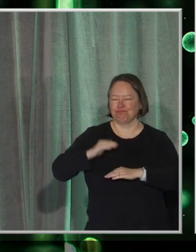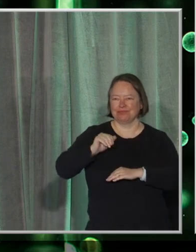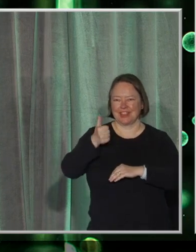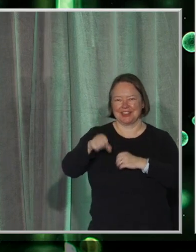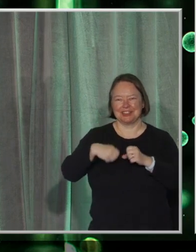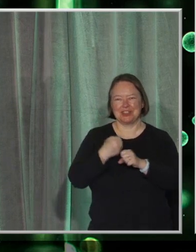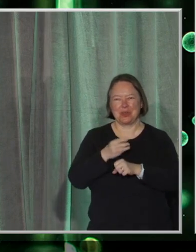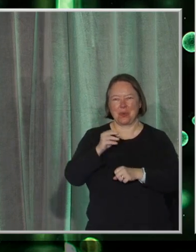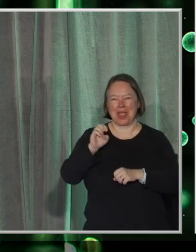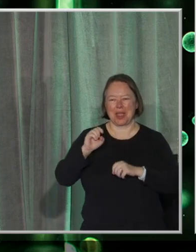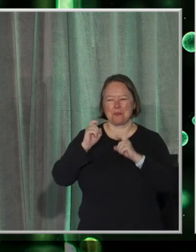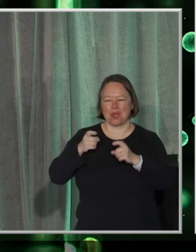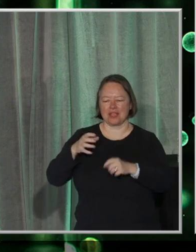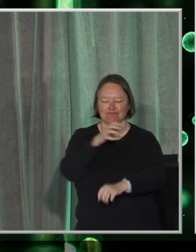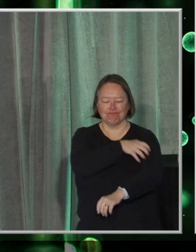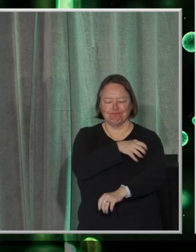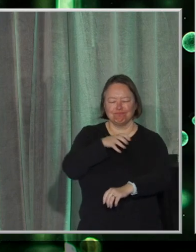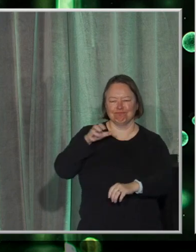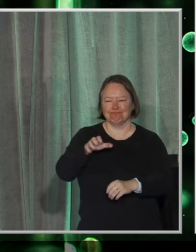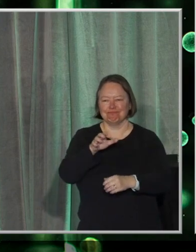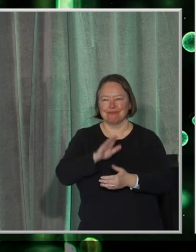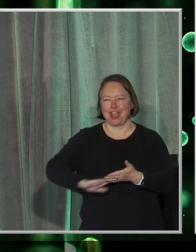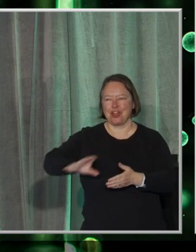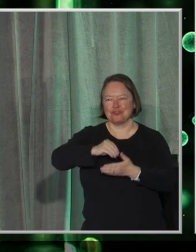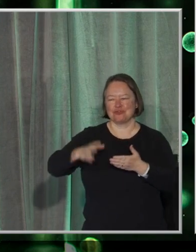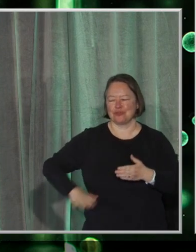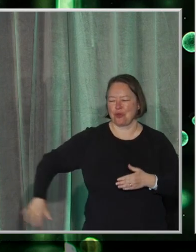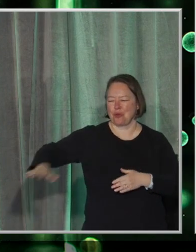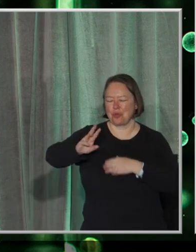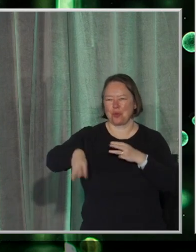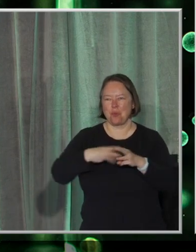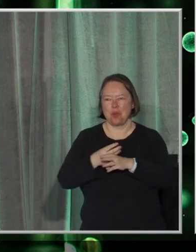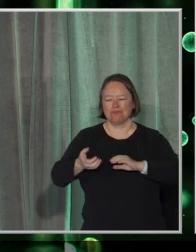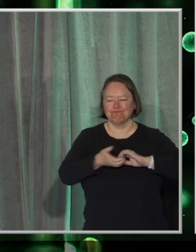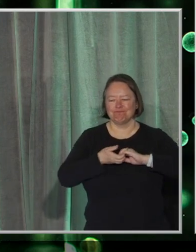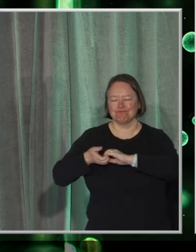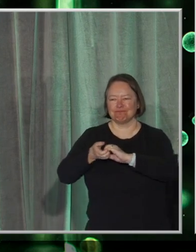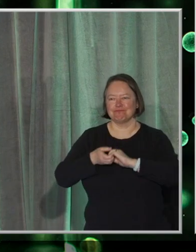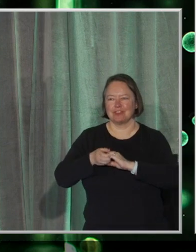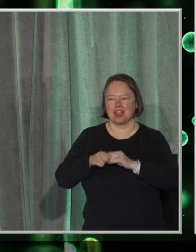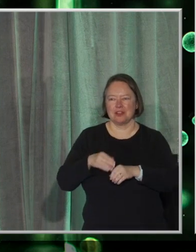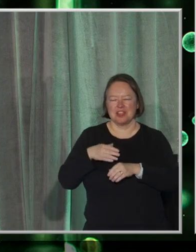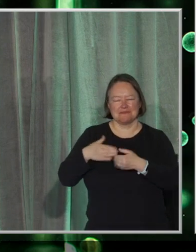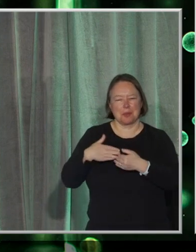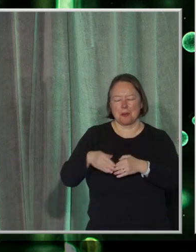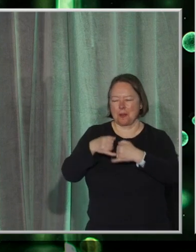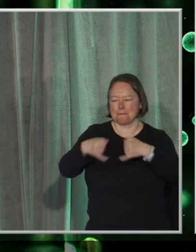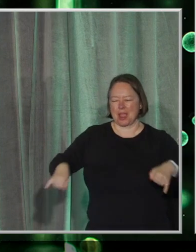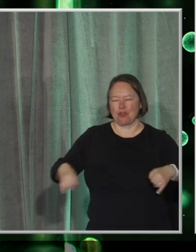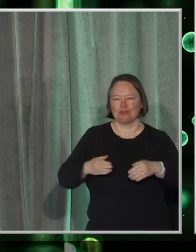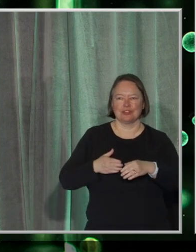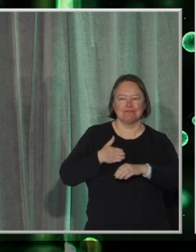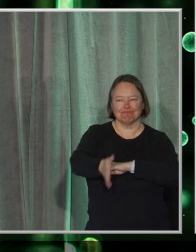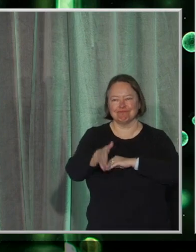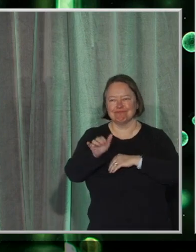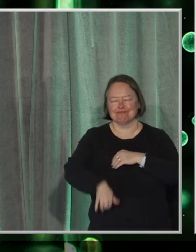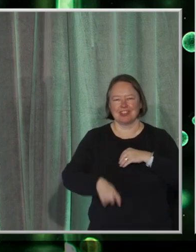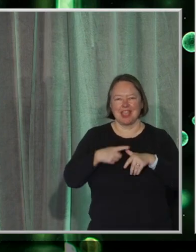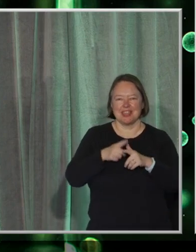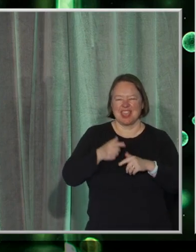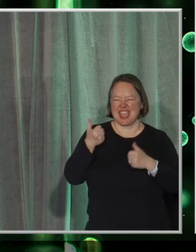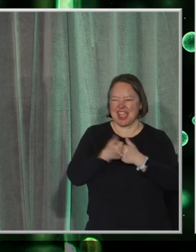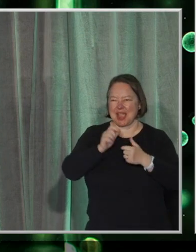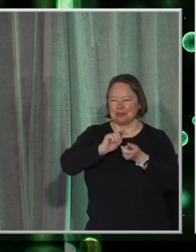Prize has empowered college and university students from around the world to collaborate across boundaries and envision game-changing solutions